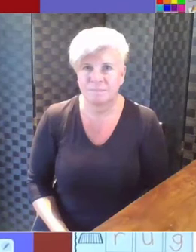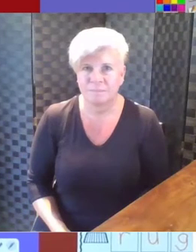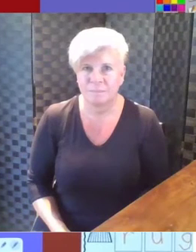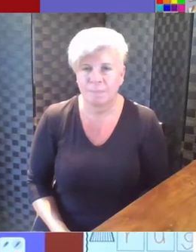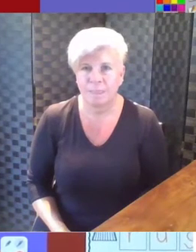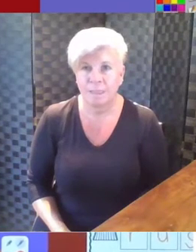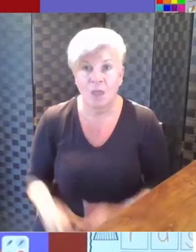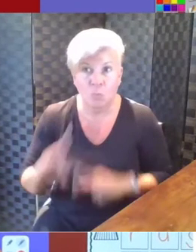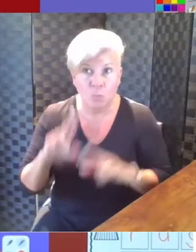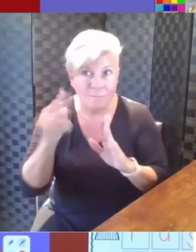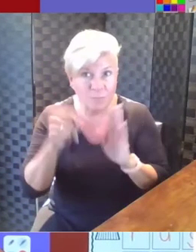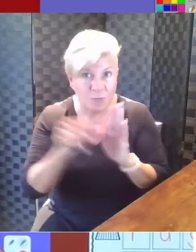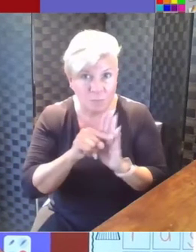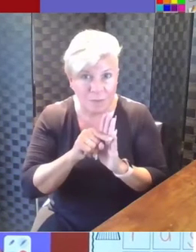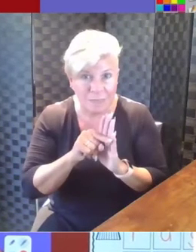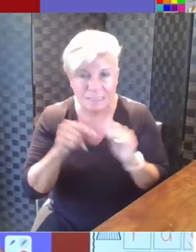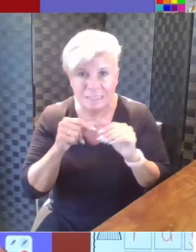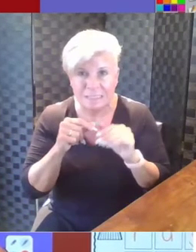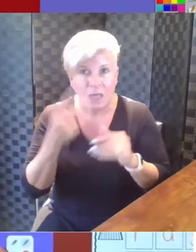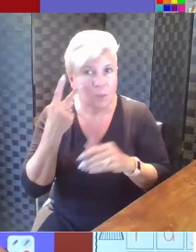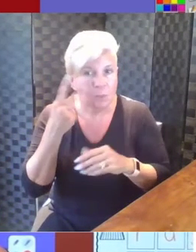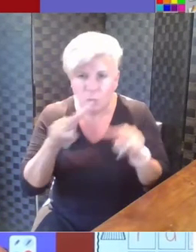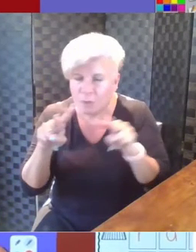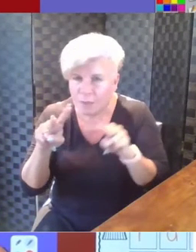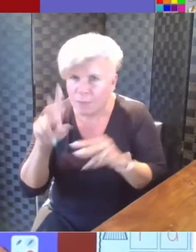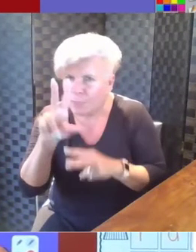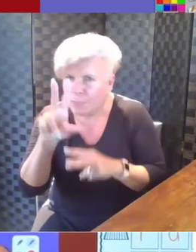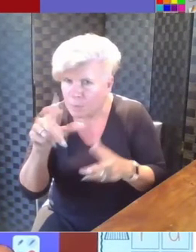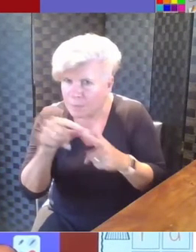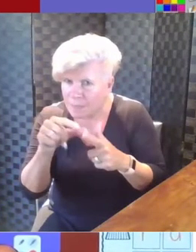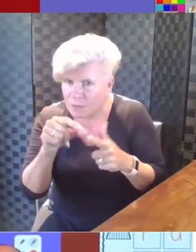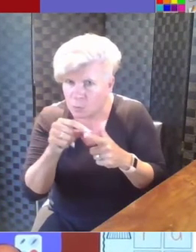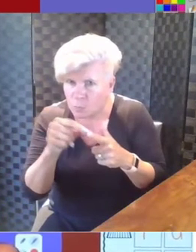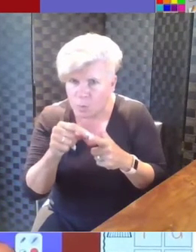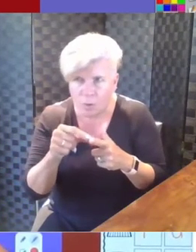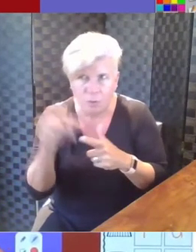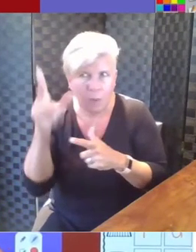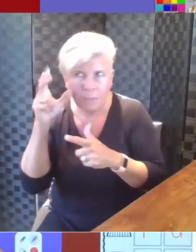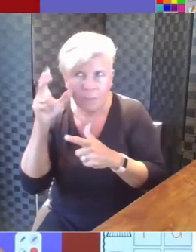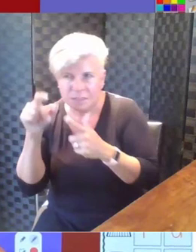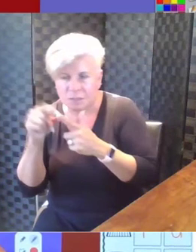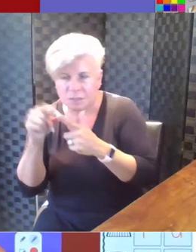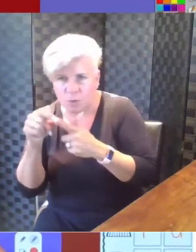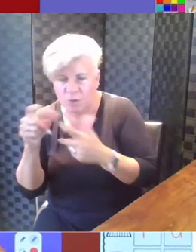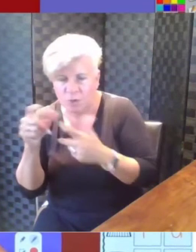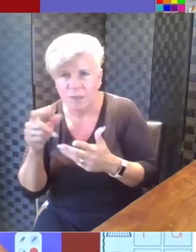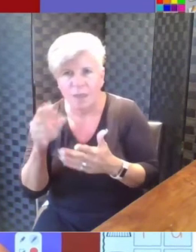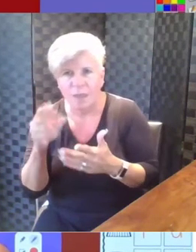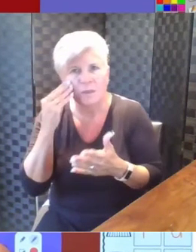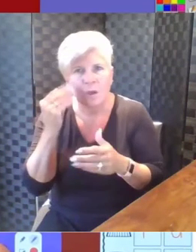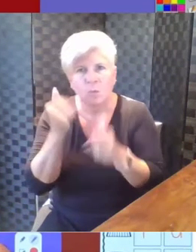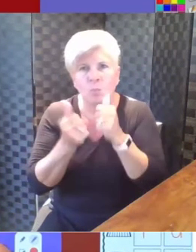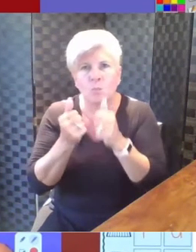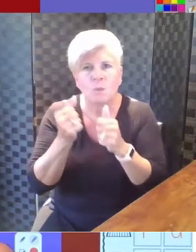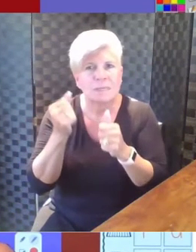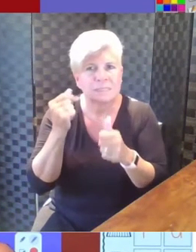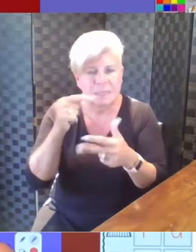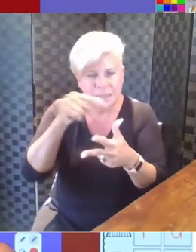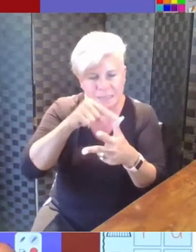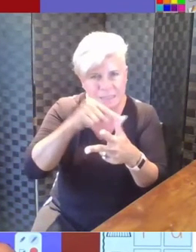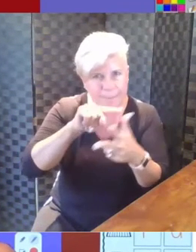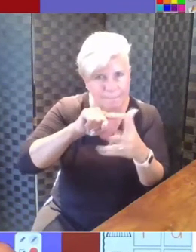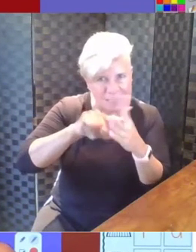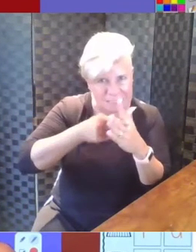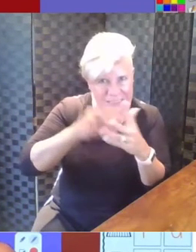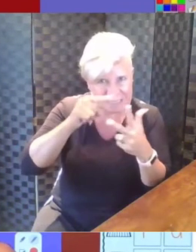If you want to be ready for first grade, you can look at any 3-letter word or listen to any 3-letter word and know what sound and letters at the